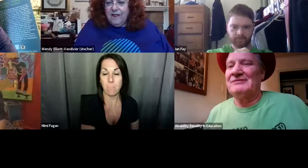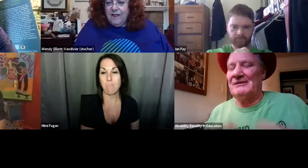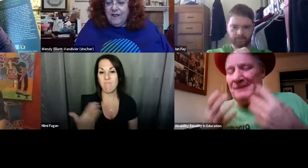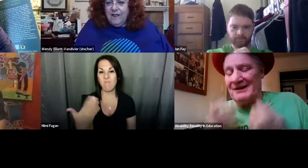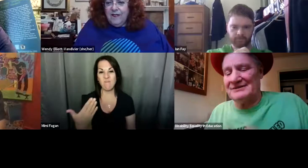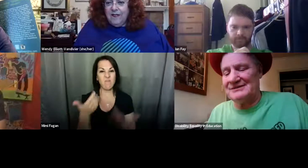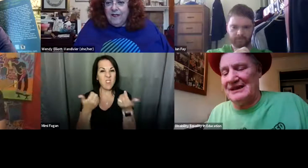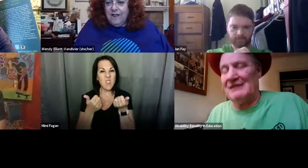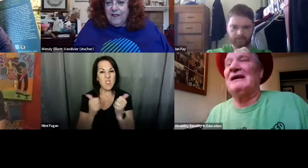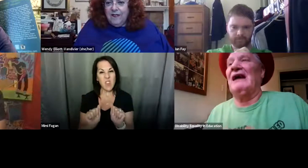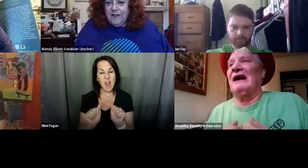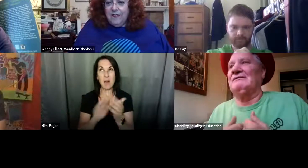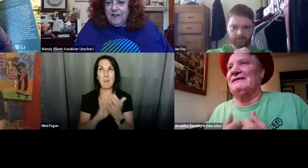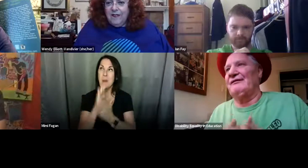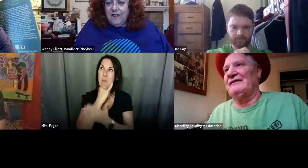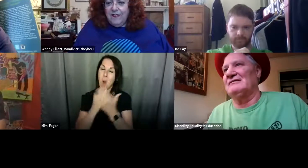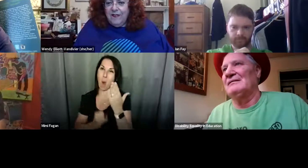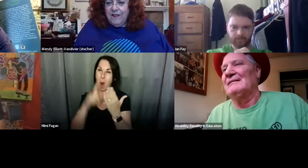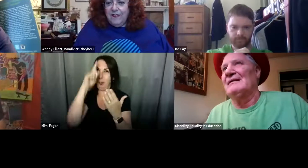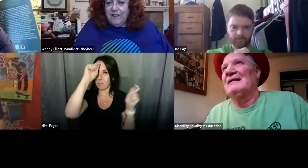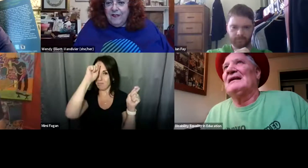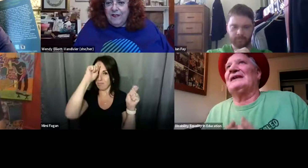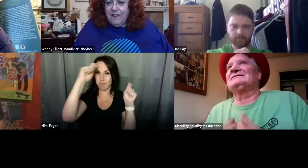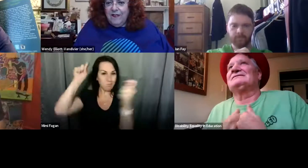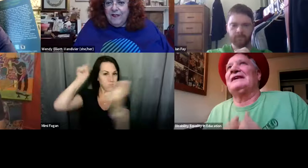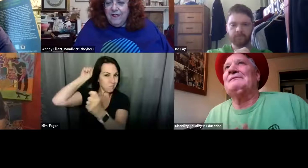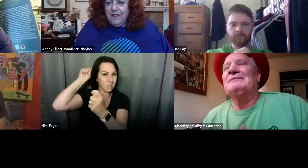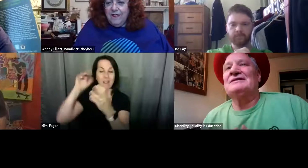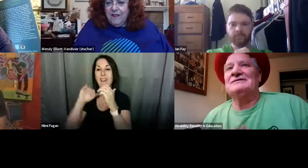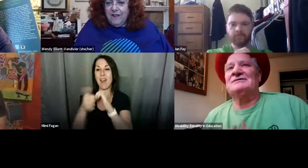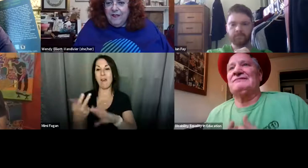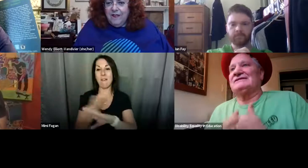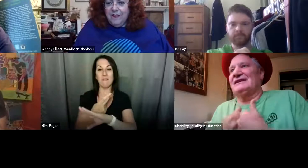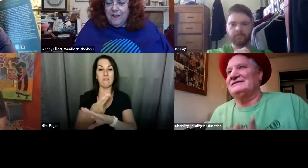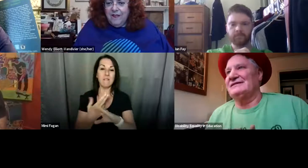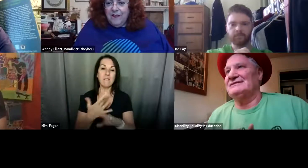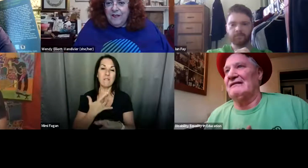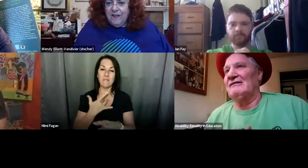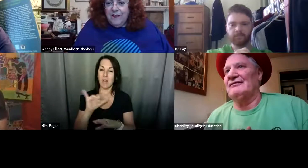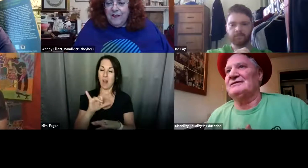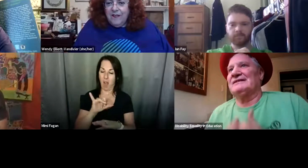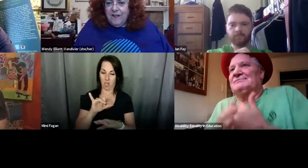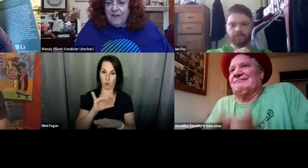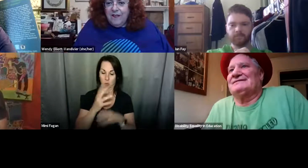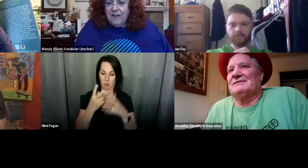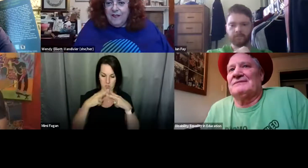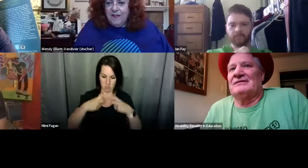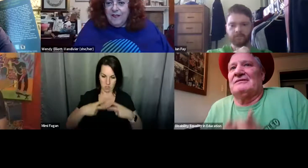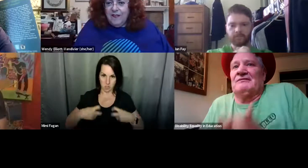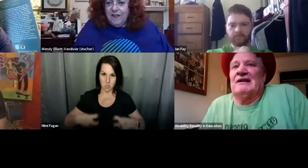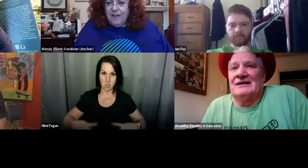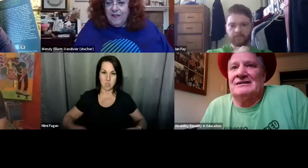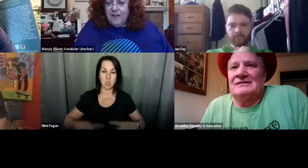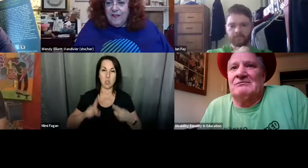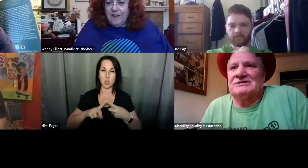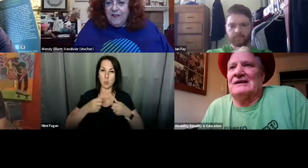I'm trying to be an artist now. How did it feel as a disabled person to reach into yourself to express something through